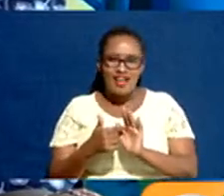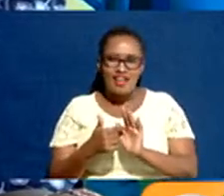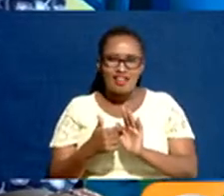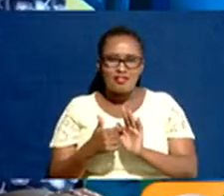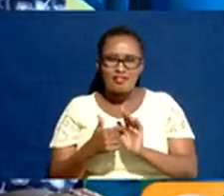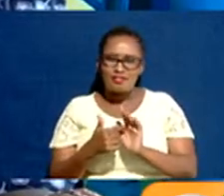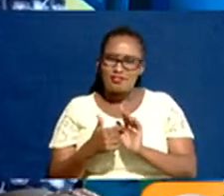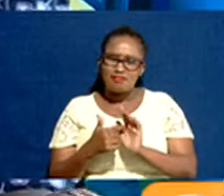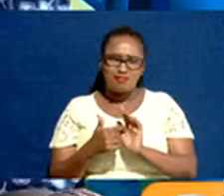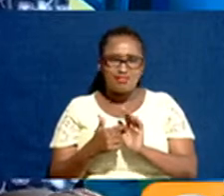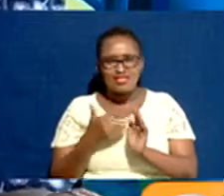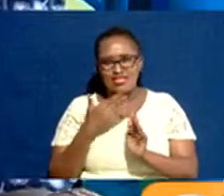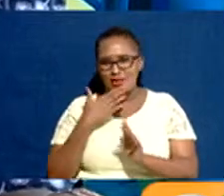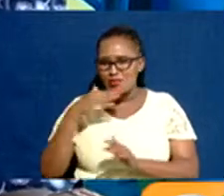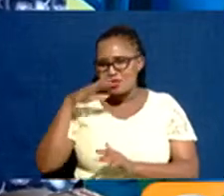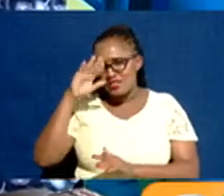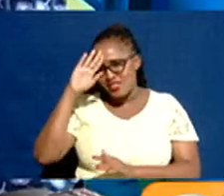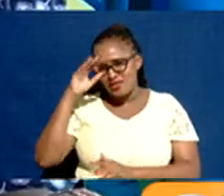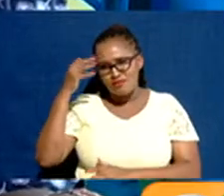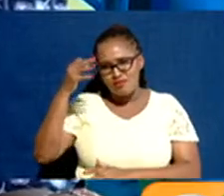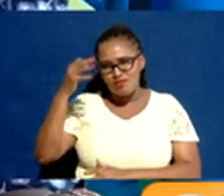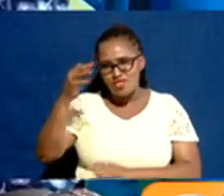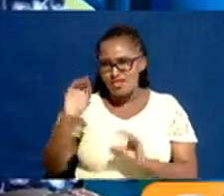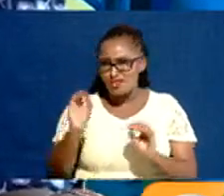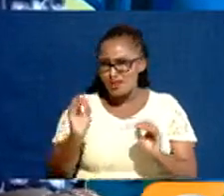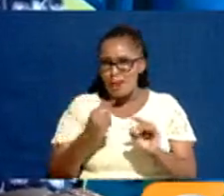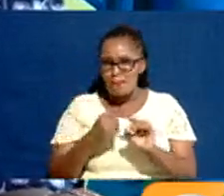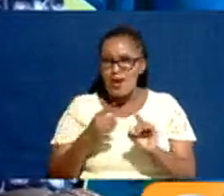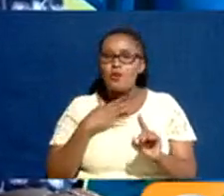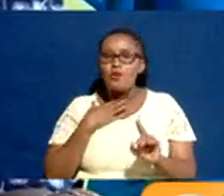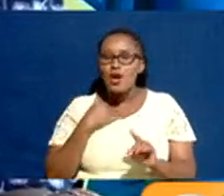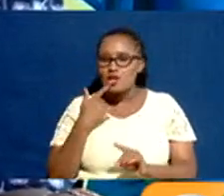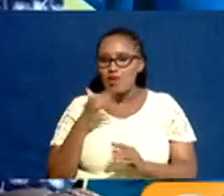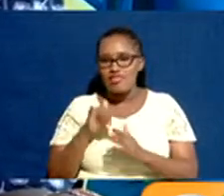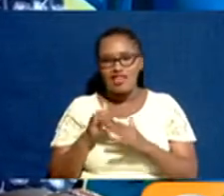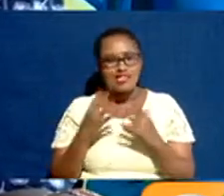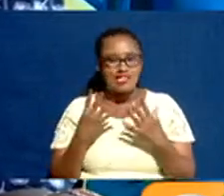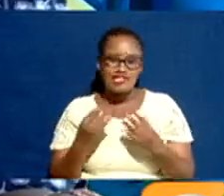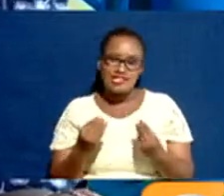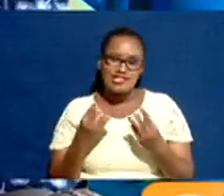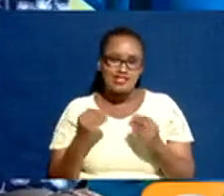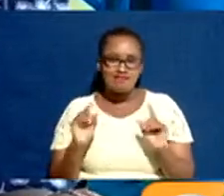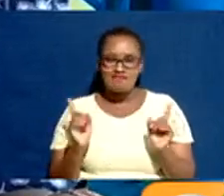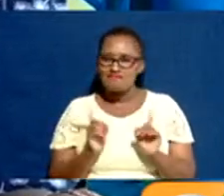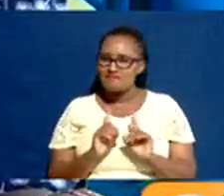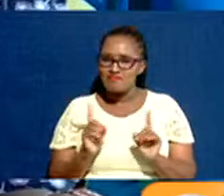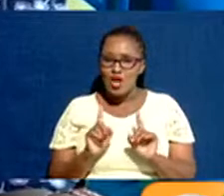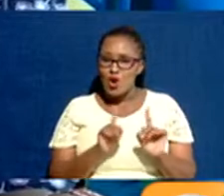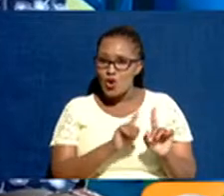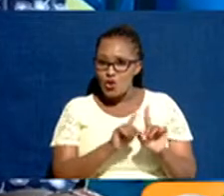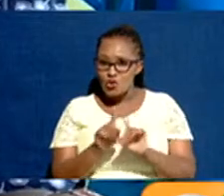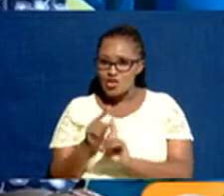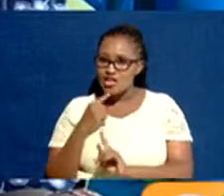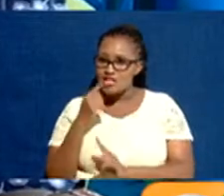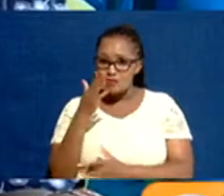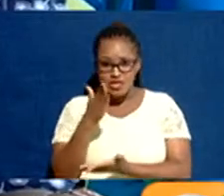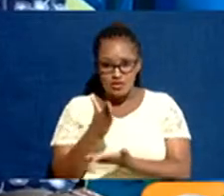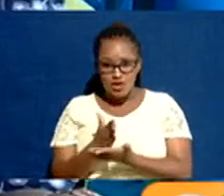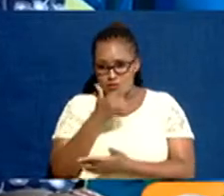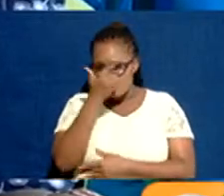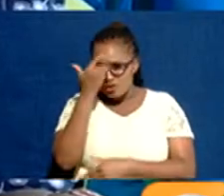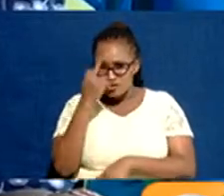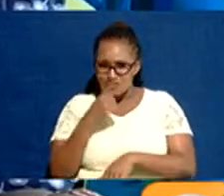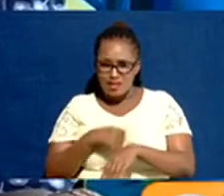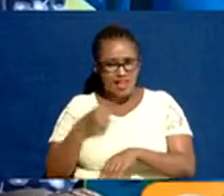dark future, but I want to say that it is not easy. And I speak honestly, because sometimes I